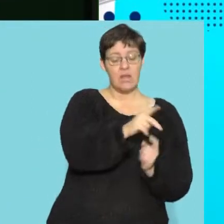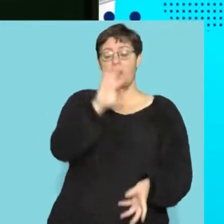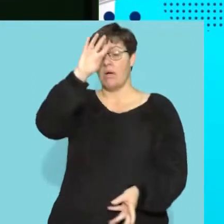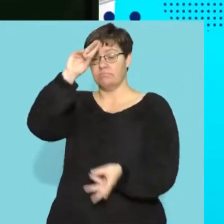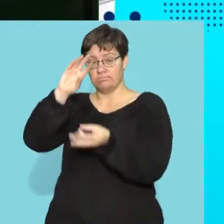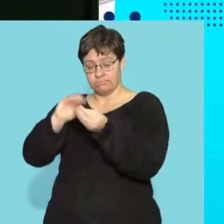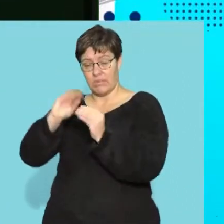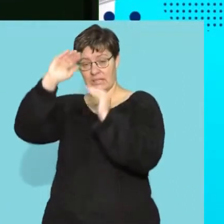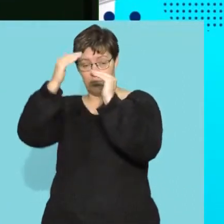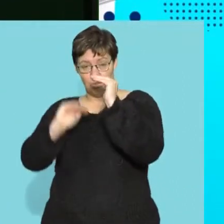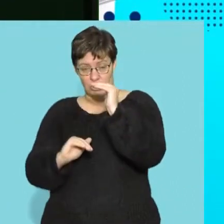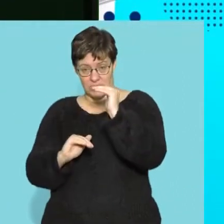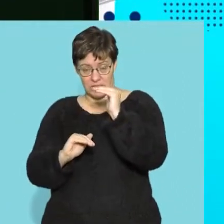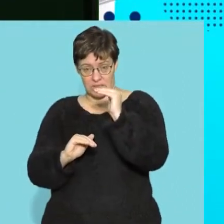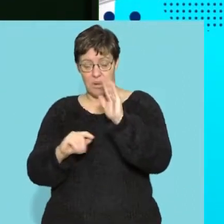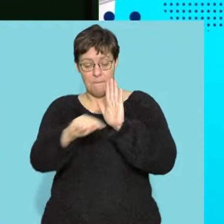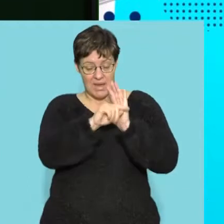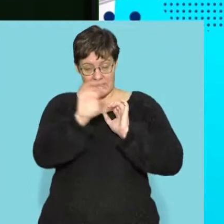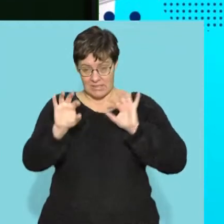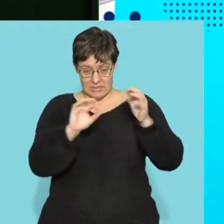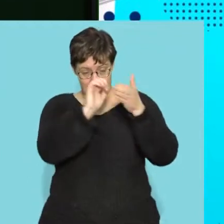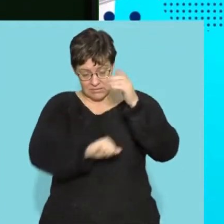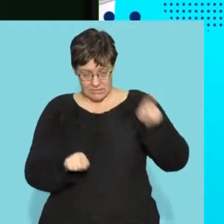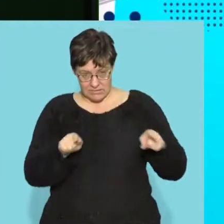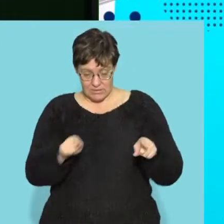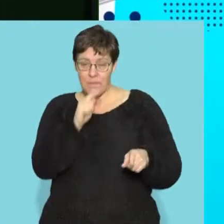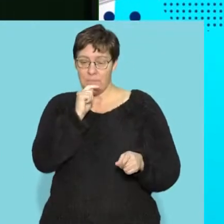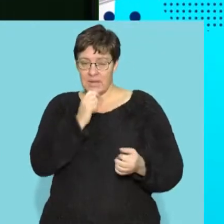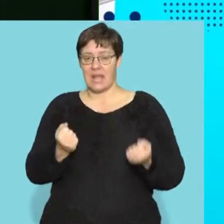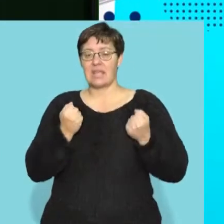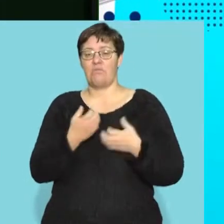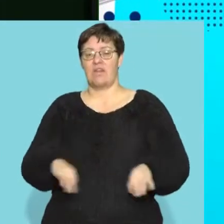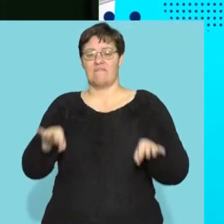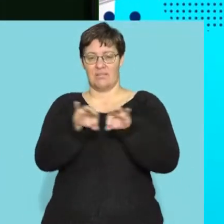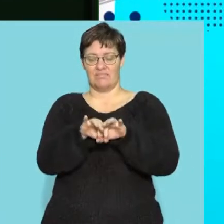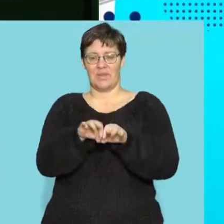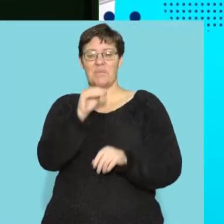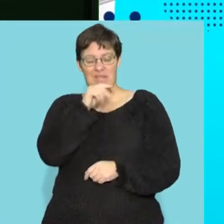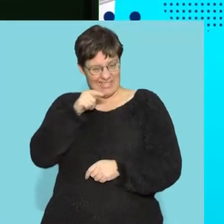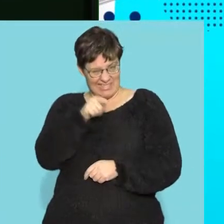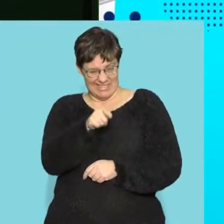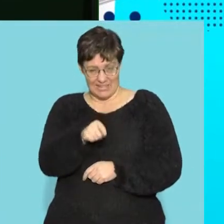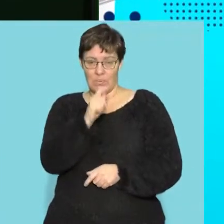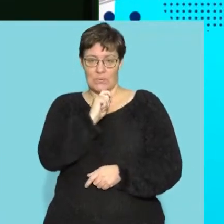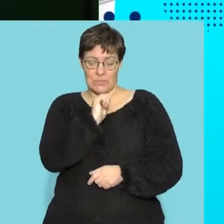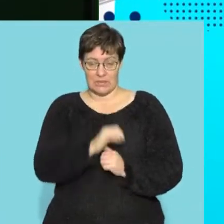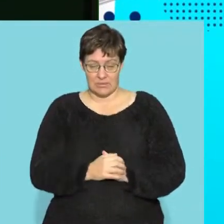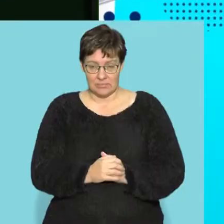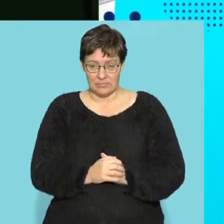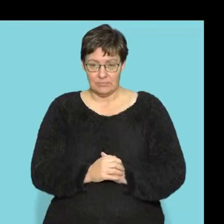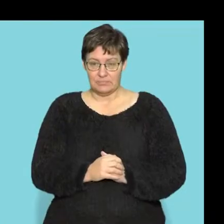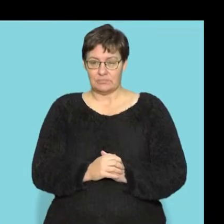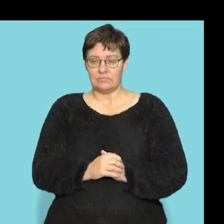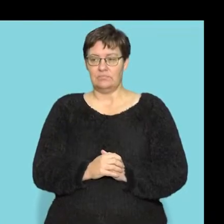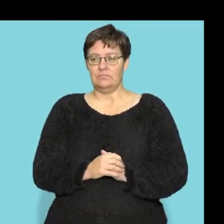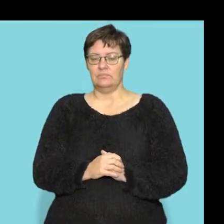accumulated depreciation will give you your carrying value. That's the method of depreciation that we are using. Okay,